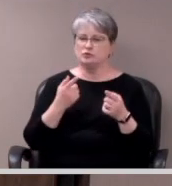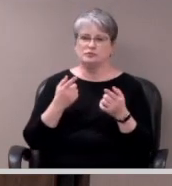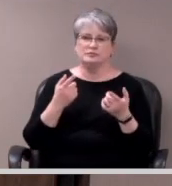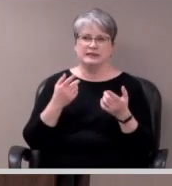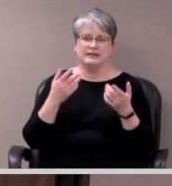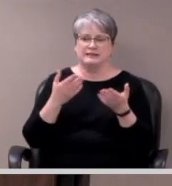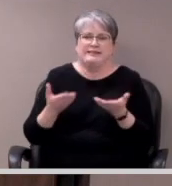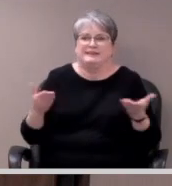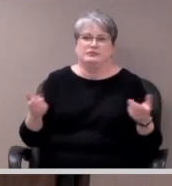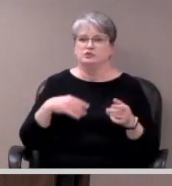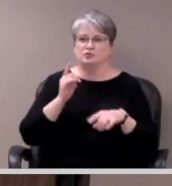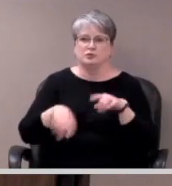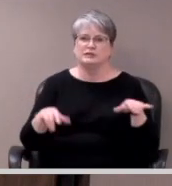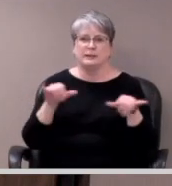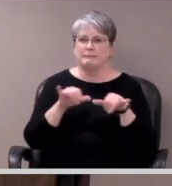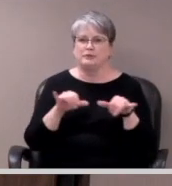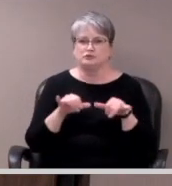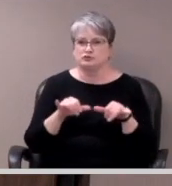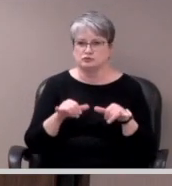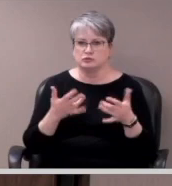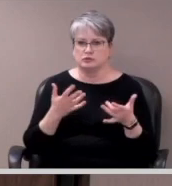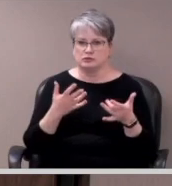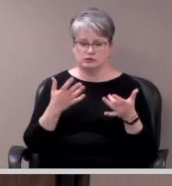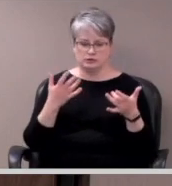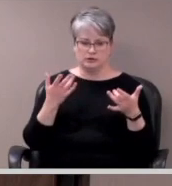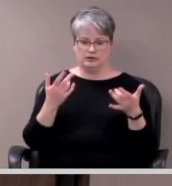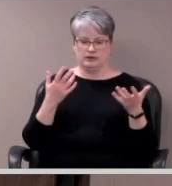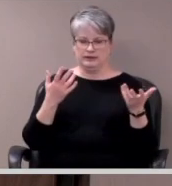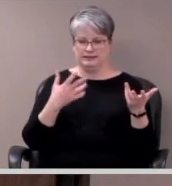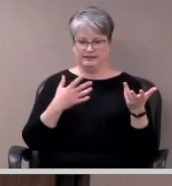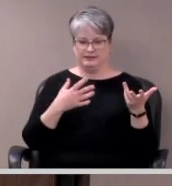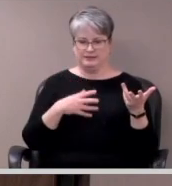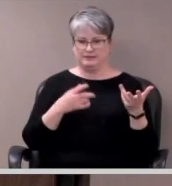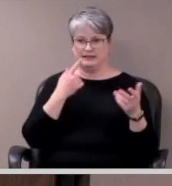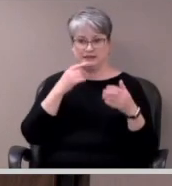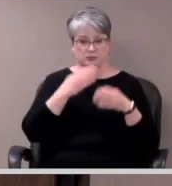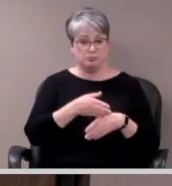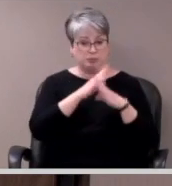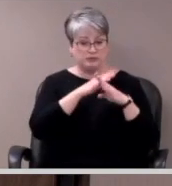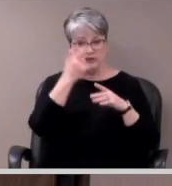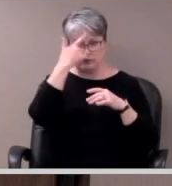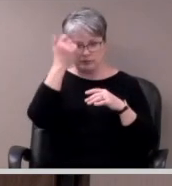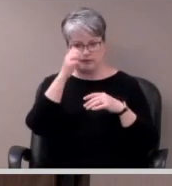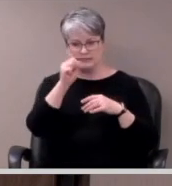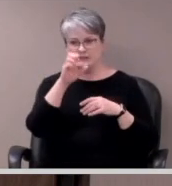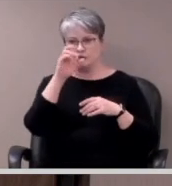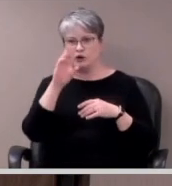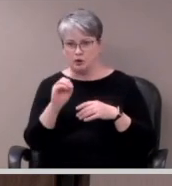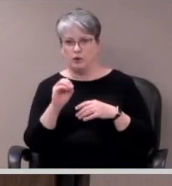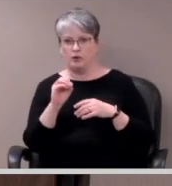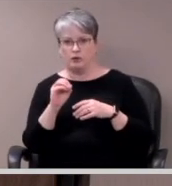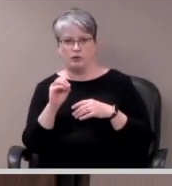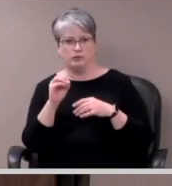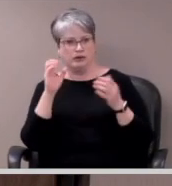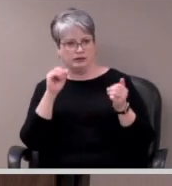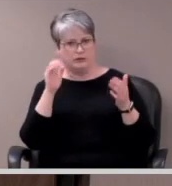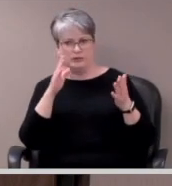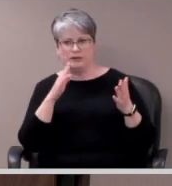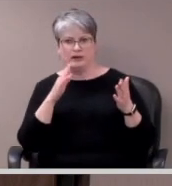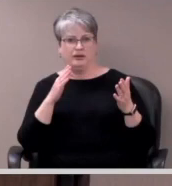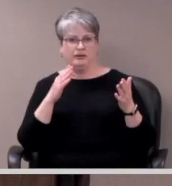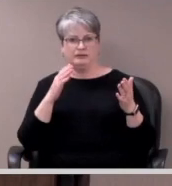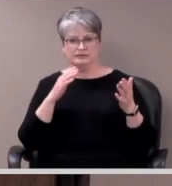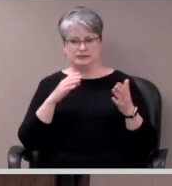measured. And those incidents are the ones that were prevented because the SROs were present as a deterrent.